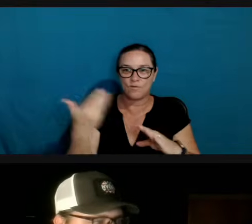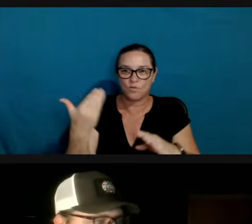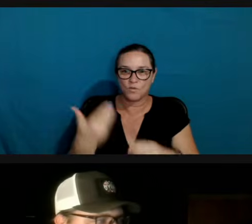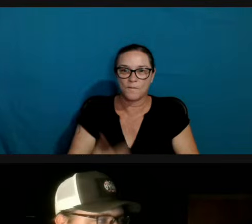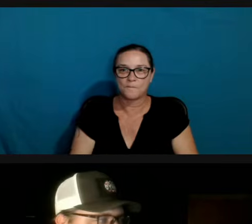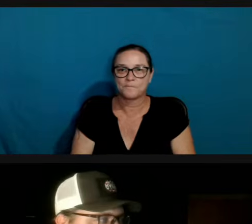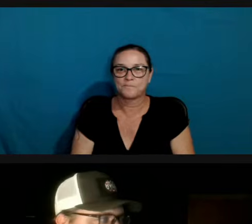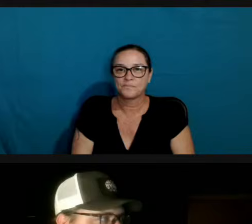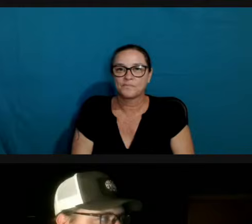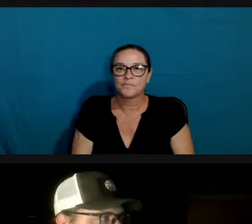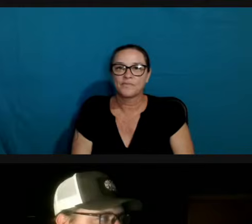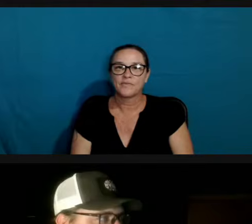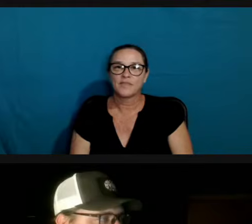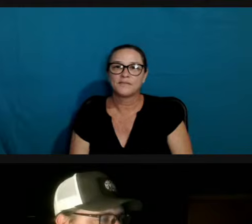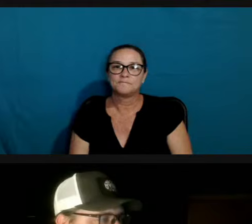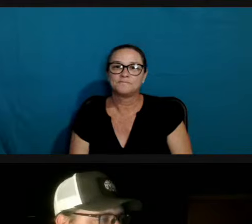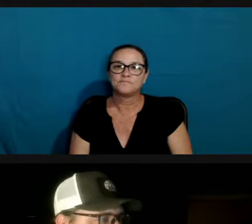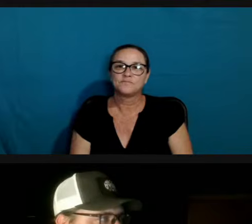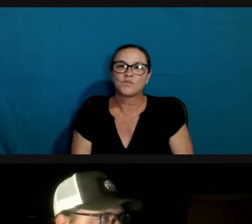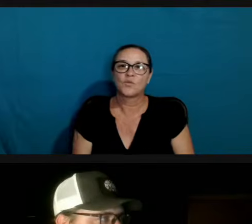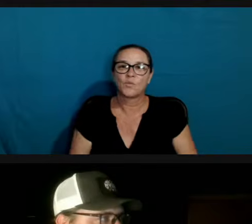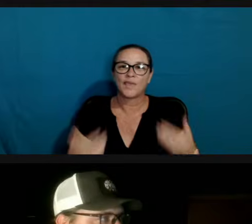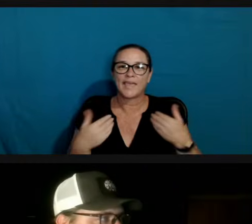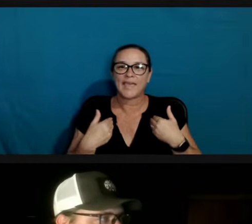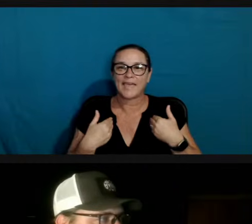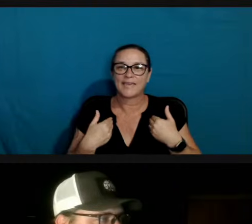and then we'll come back to it. We did have some